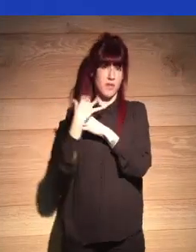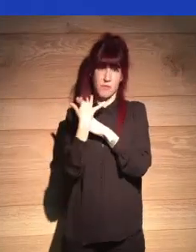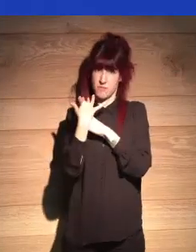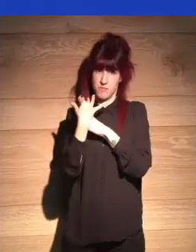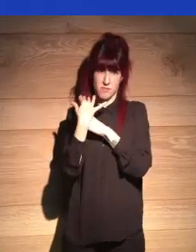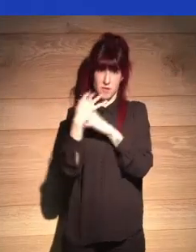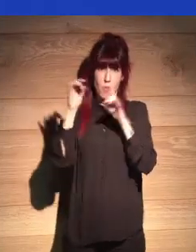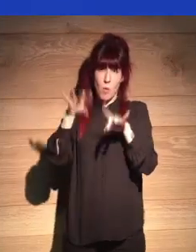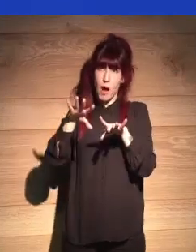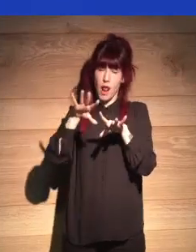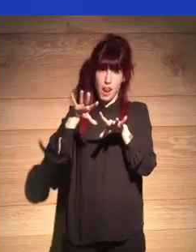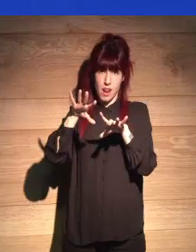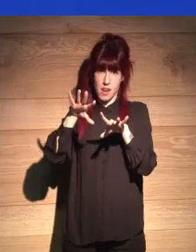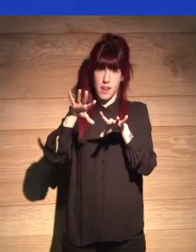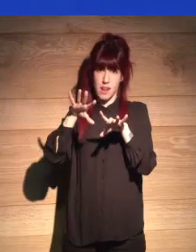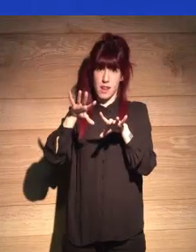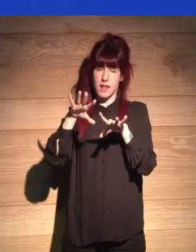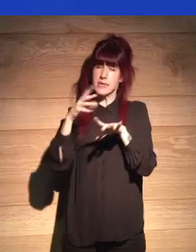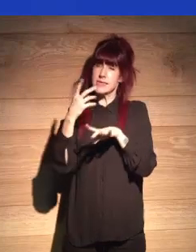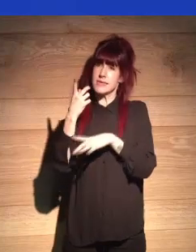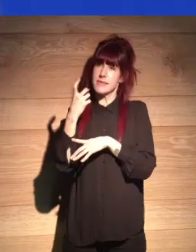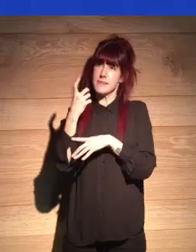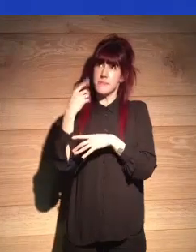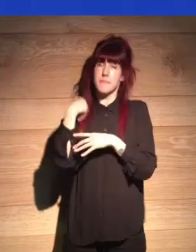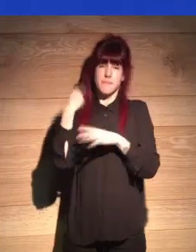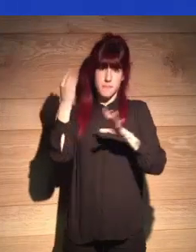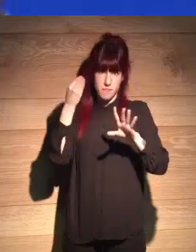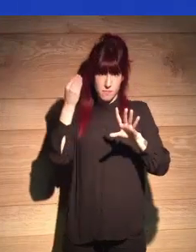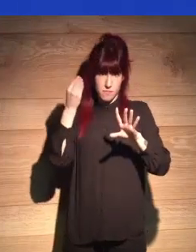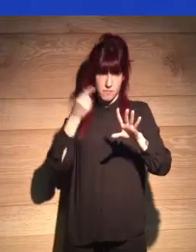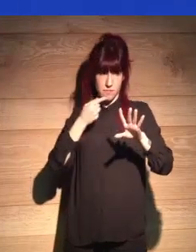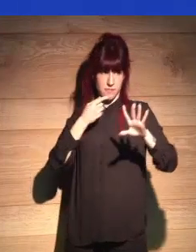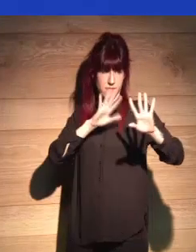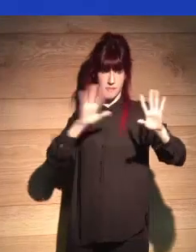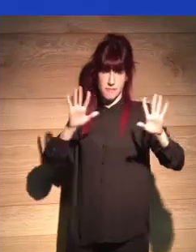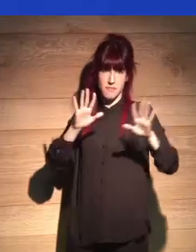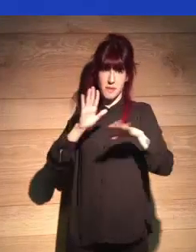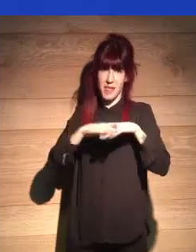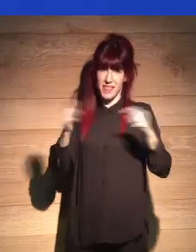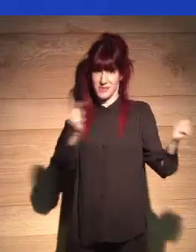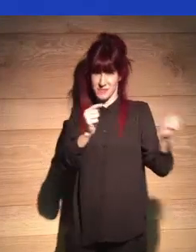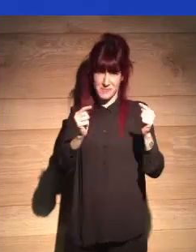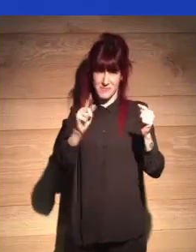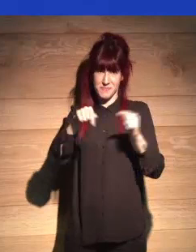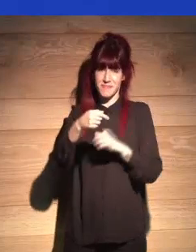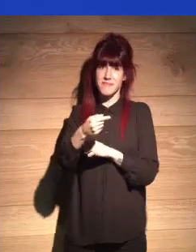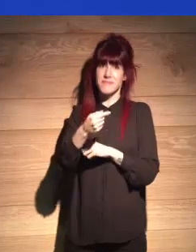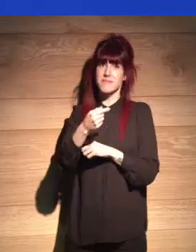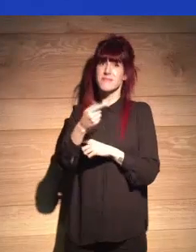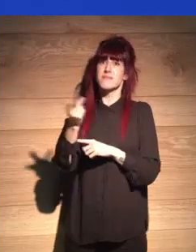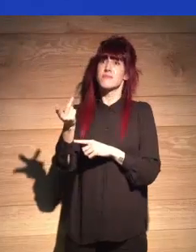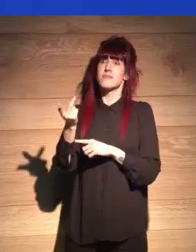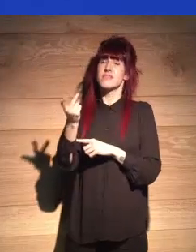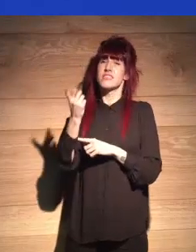our environment in the first world. I believe that they need, and this is what I launched for you to discuss about it,